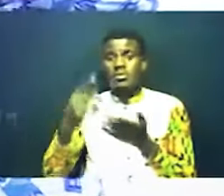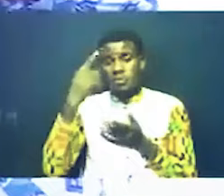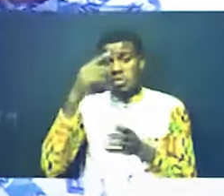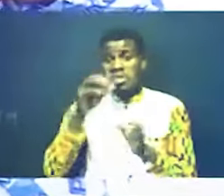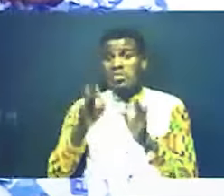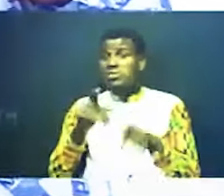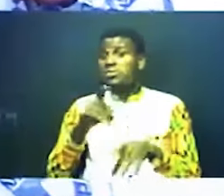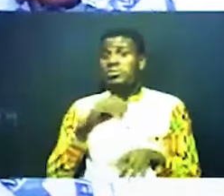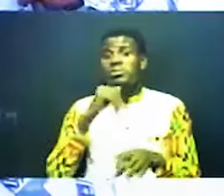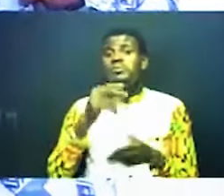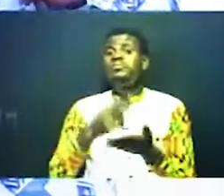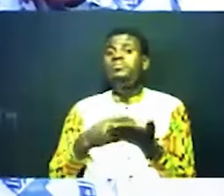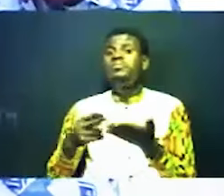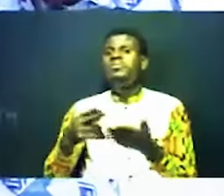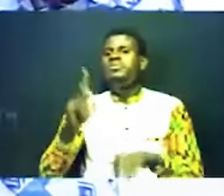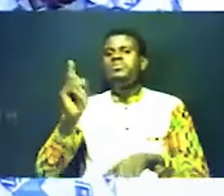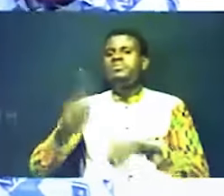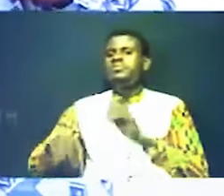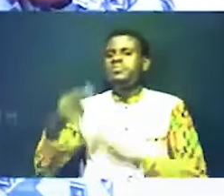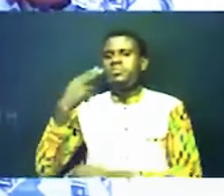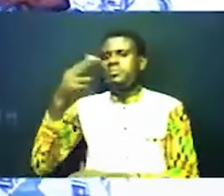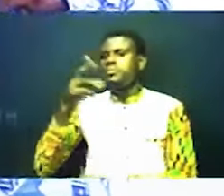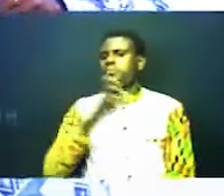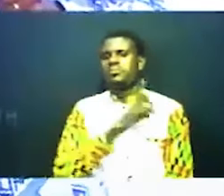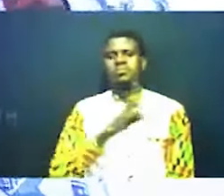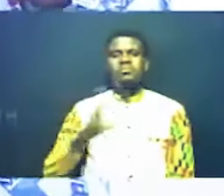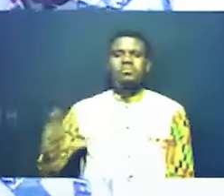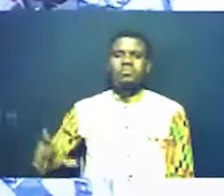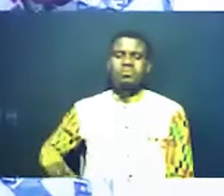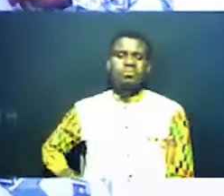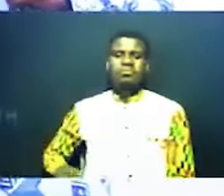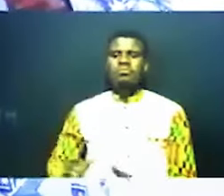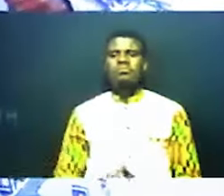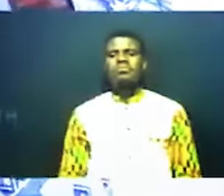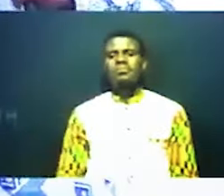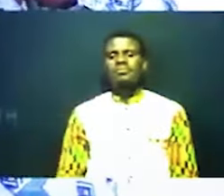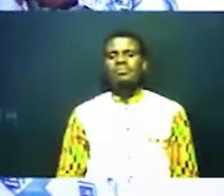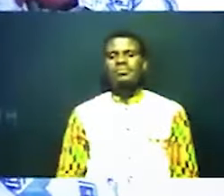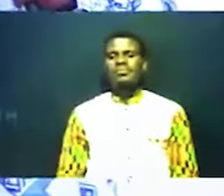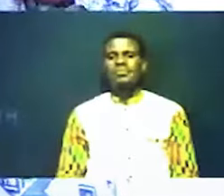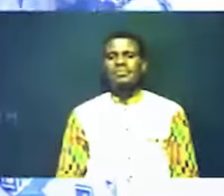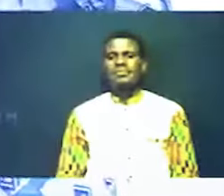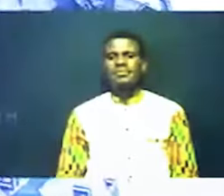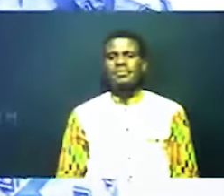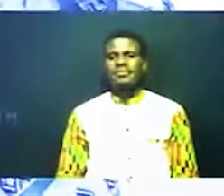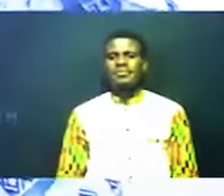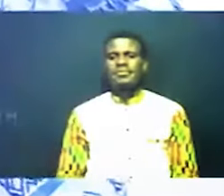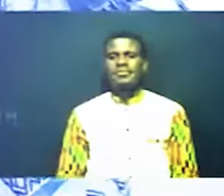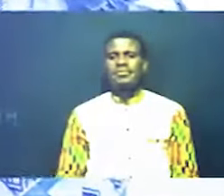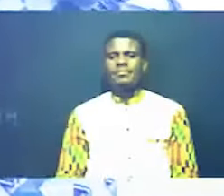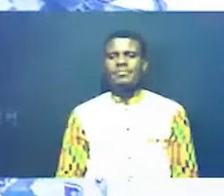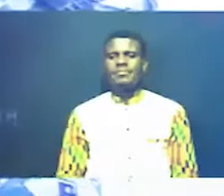ni nipa nyina entem asomdwe ne ahotia obi kwatia. See,